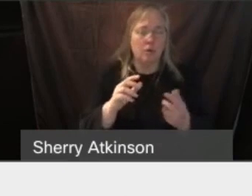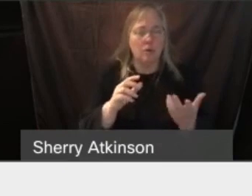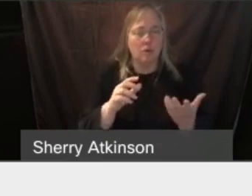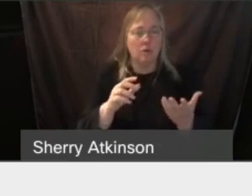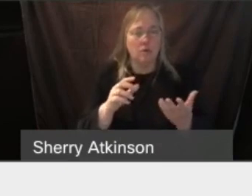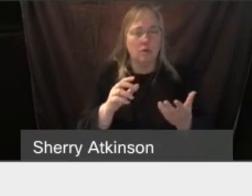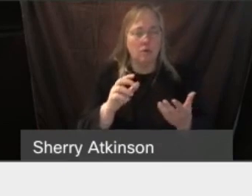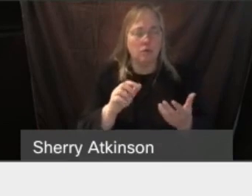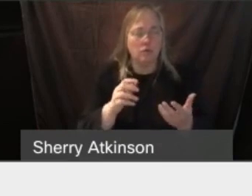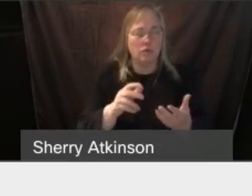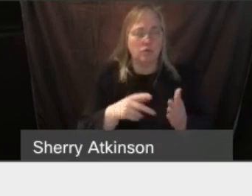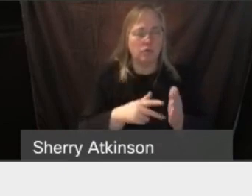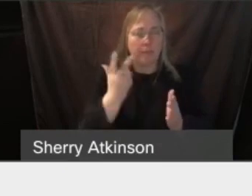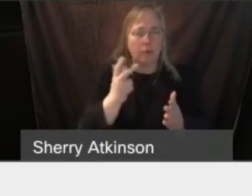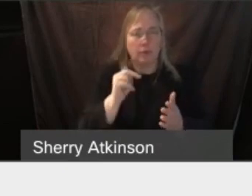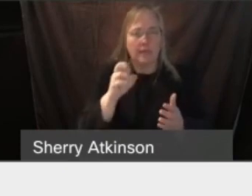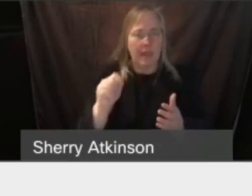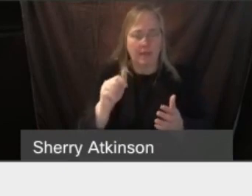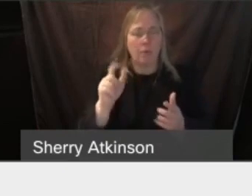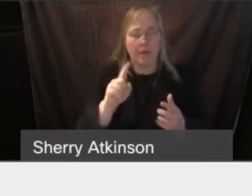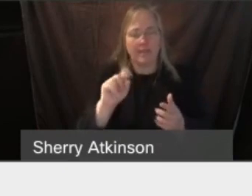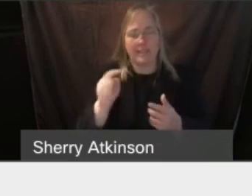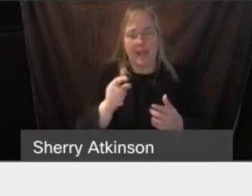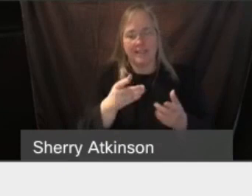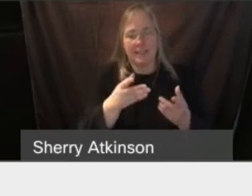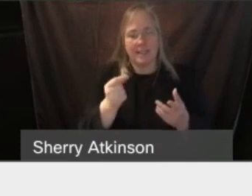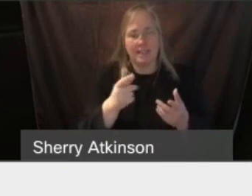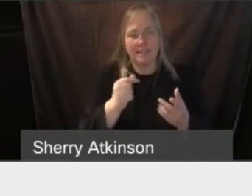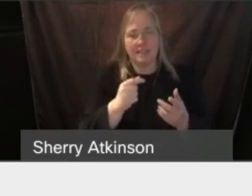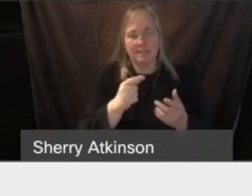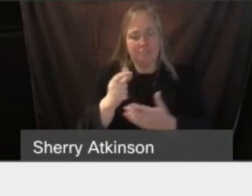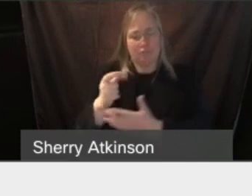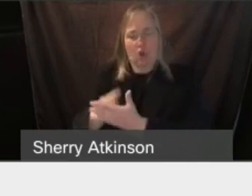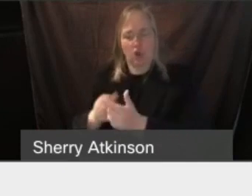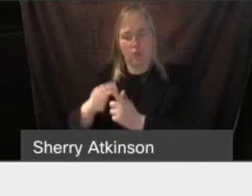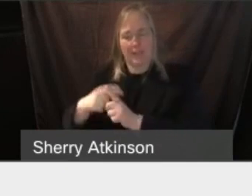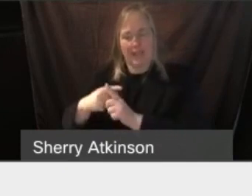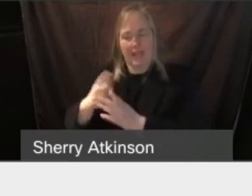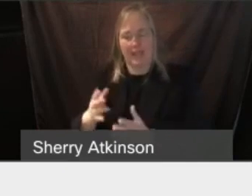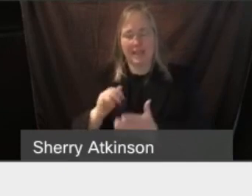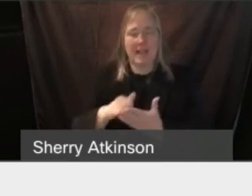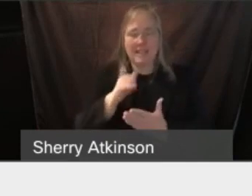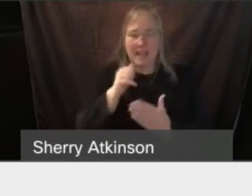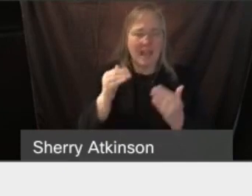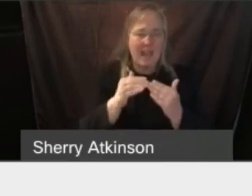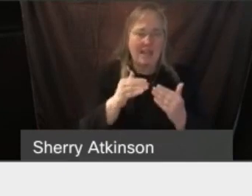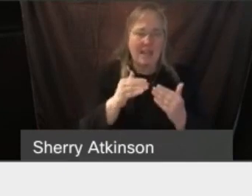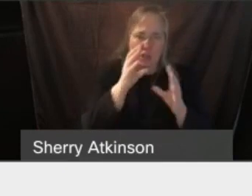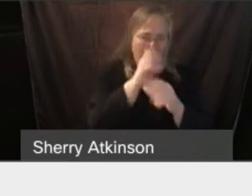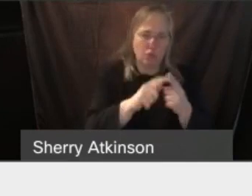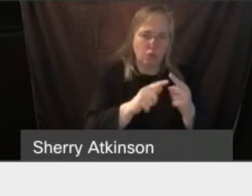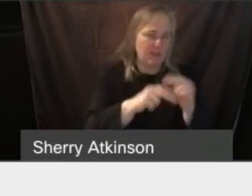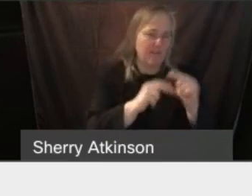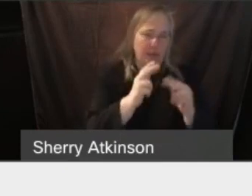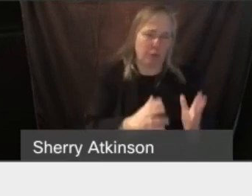through to the tenant. It's just not as attractive to the developer. So again, some of those kinds of